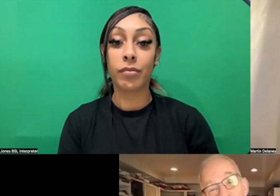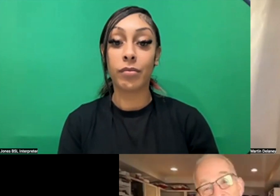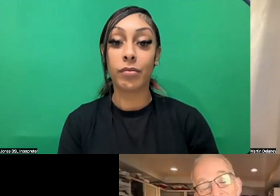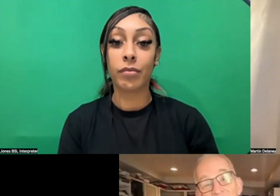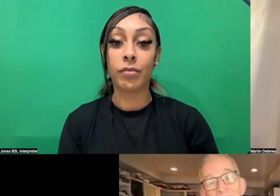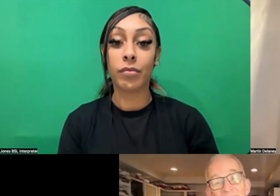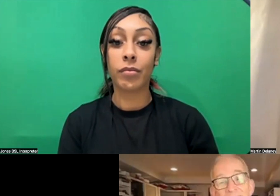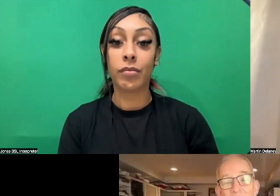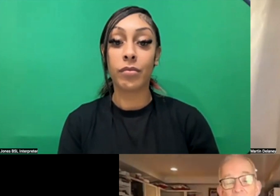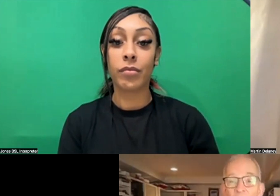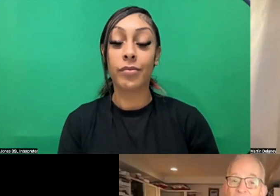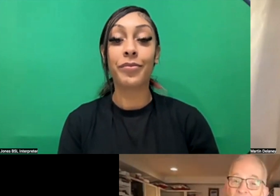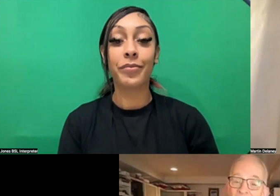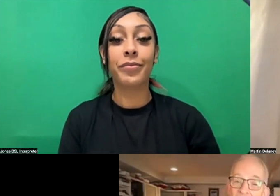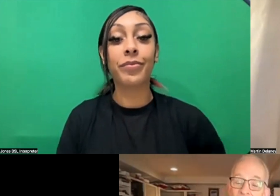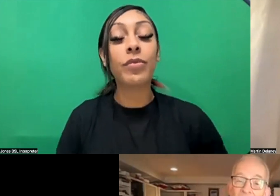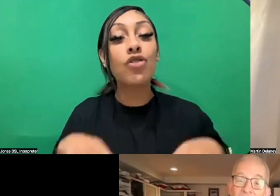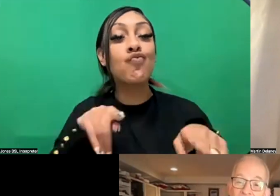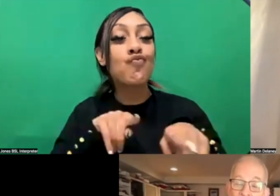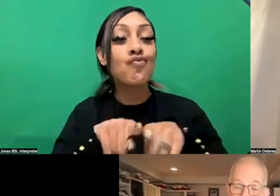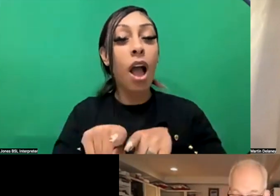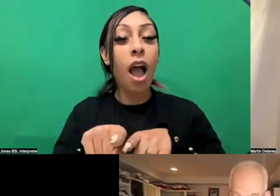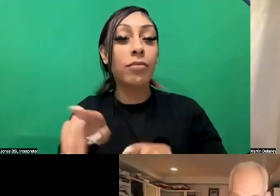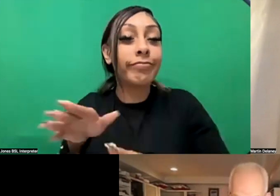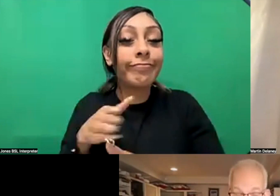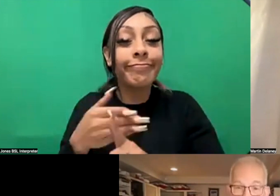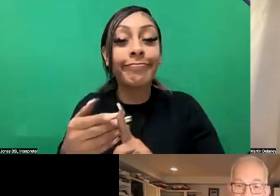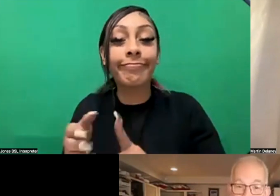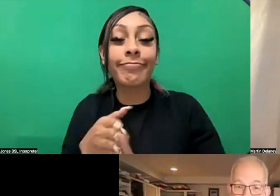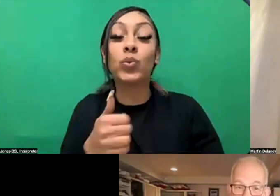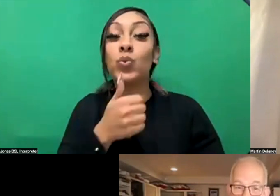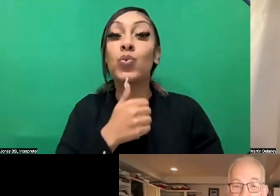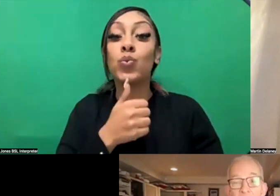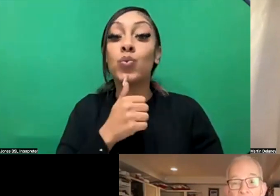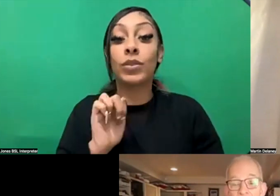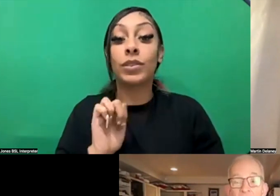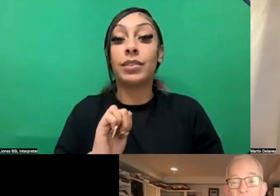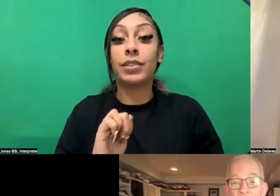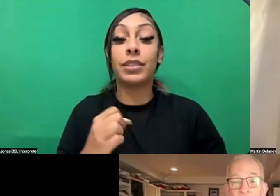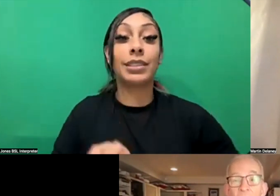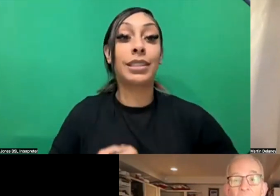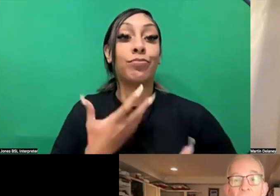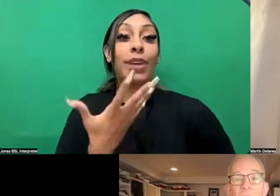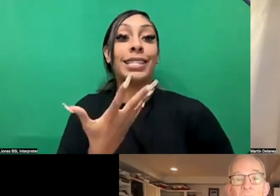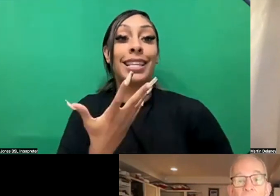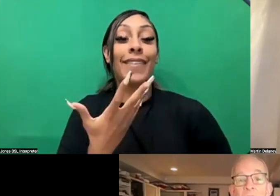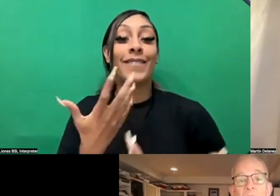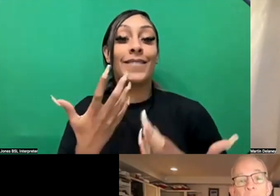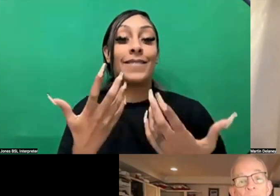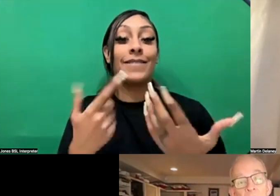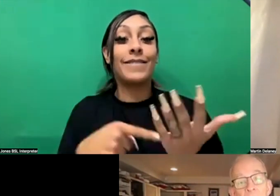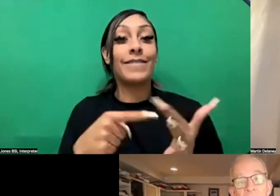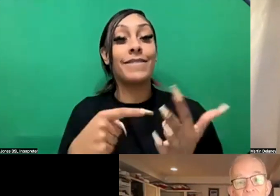Part of the trick is to try and convincingly use this expressive touch control of 3